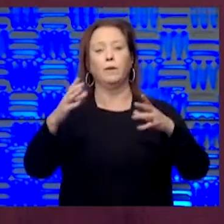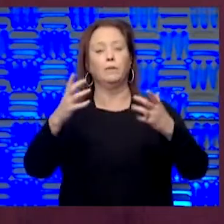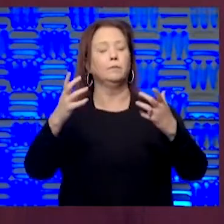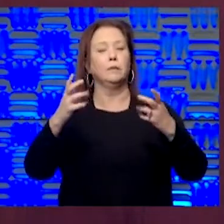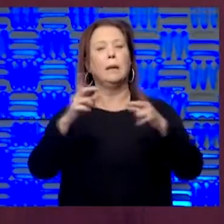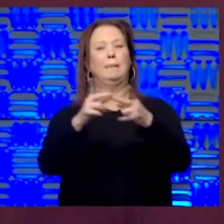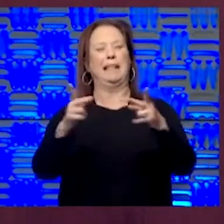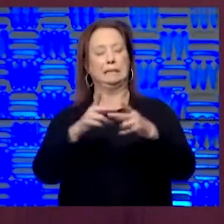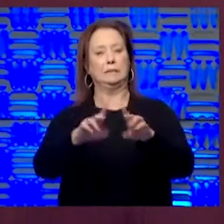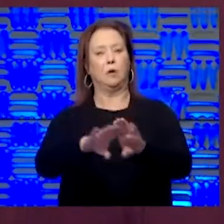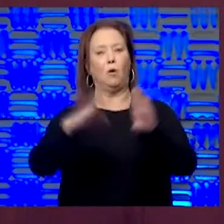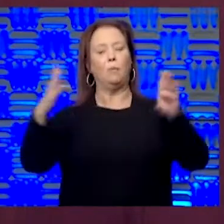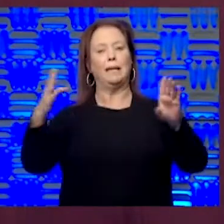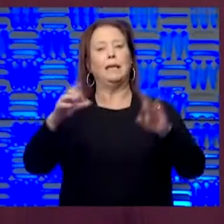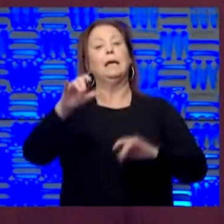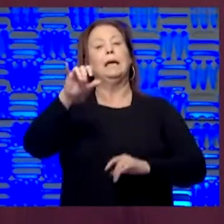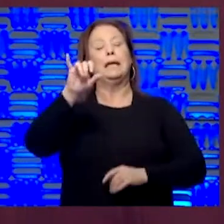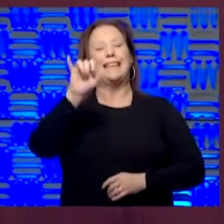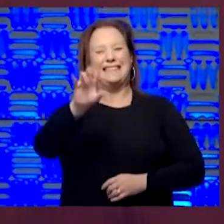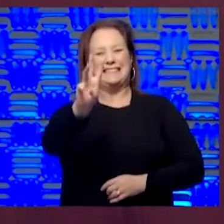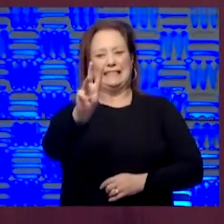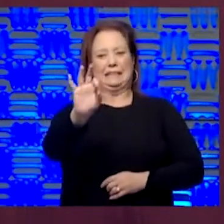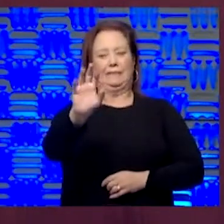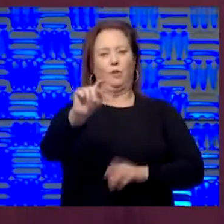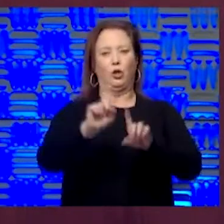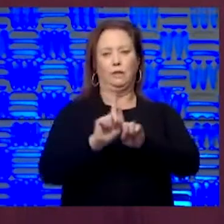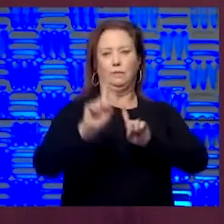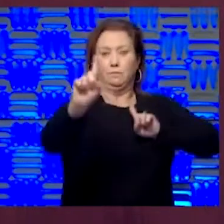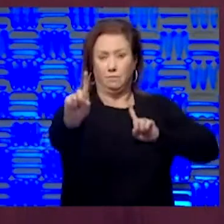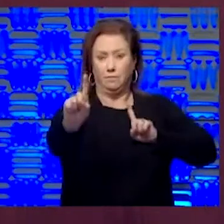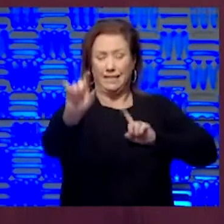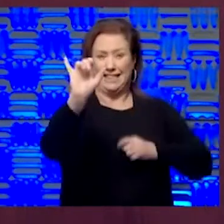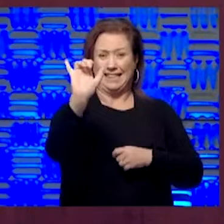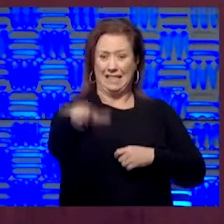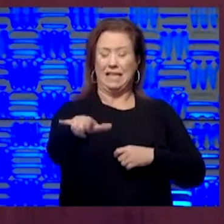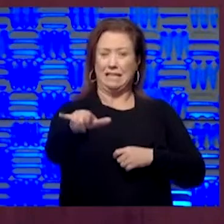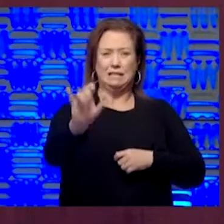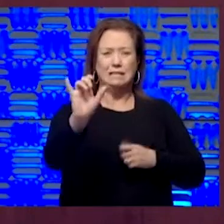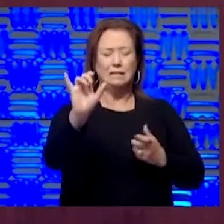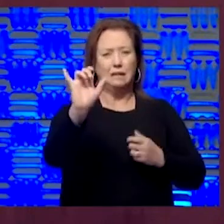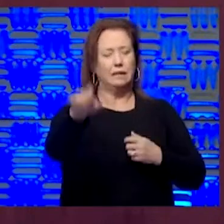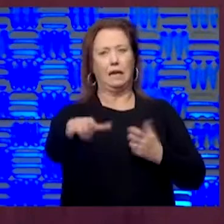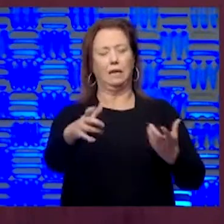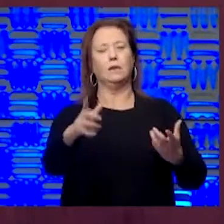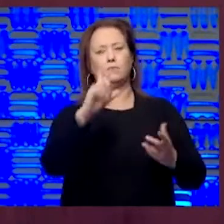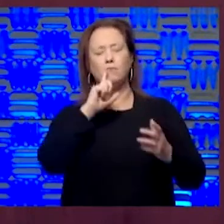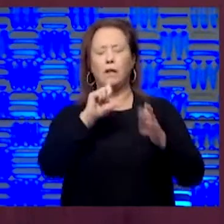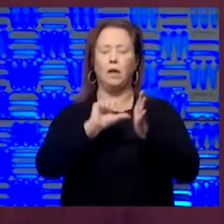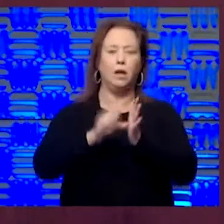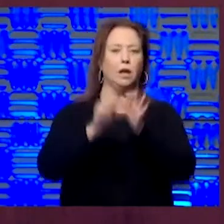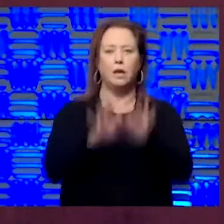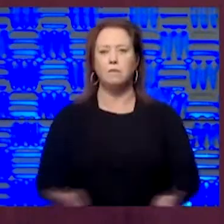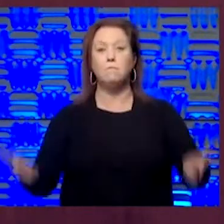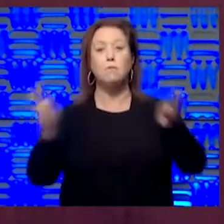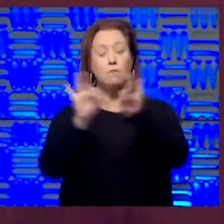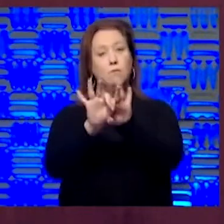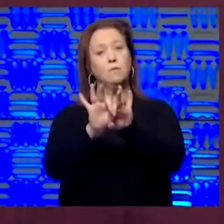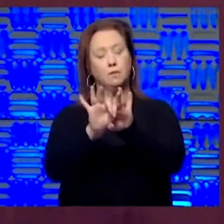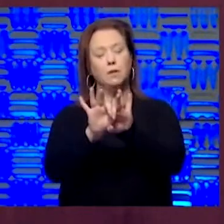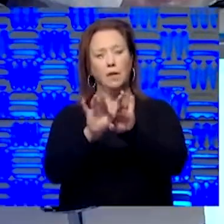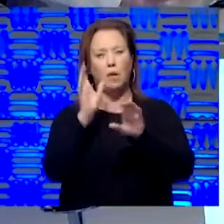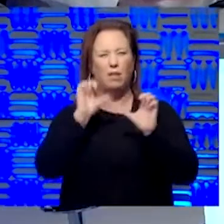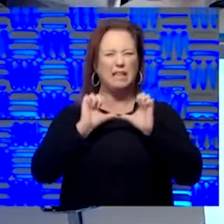maintain 6 foot of distance is really probably, that is just, I can't tell you how important that's going to be.